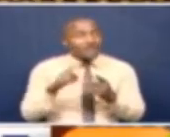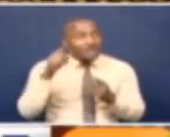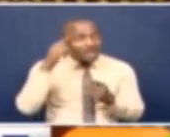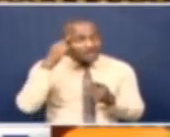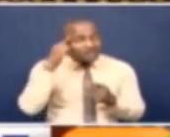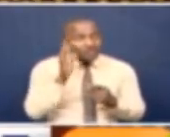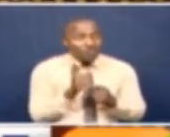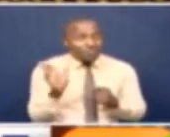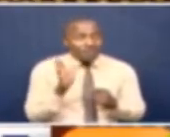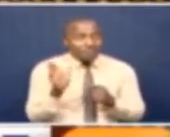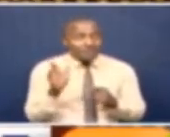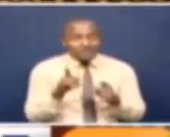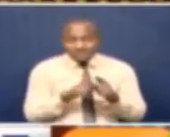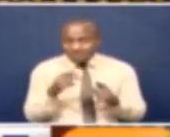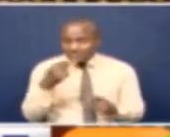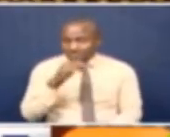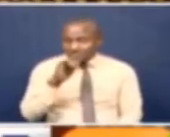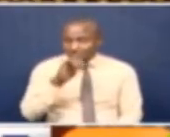Obama and Hillary,